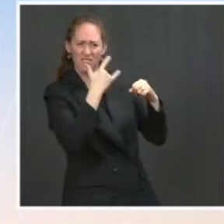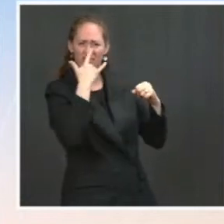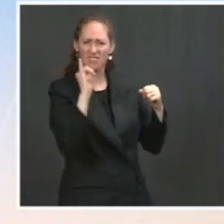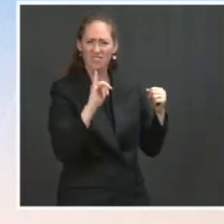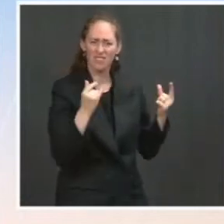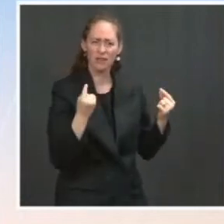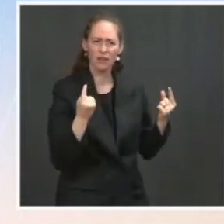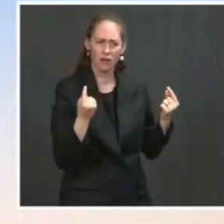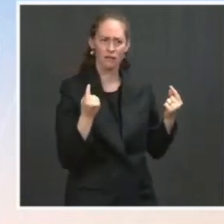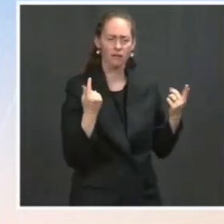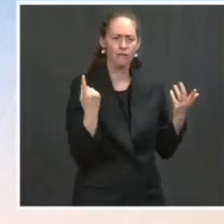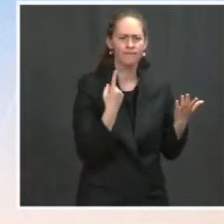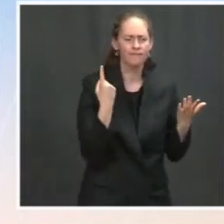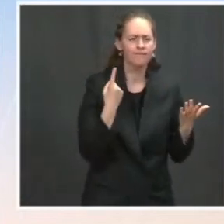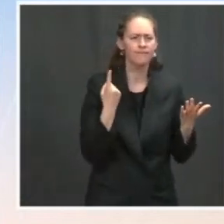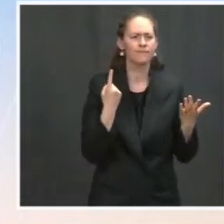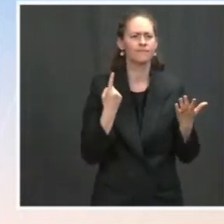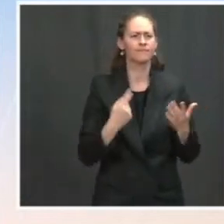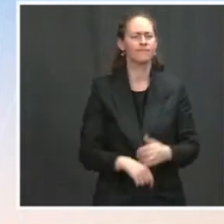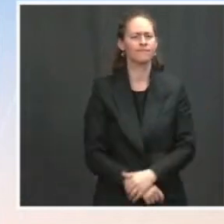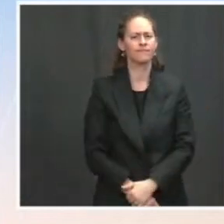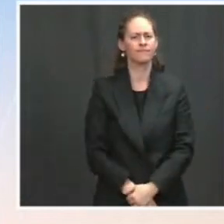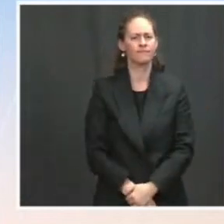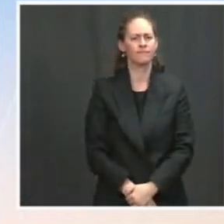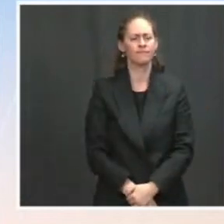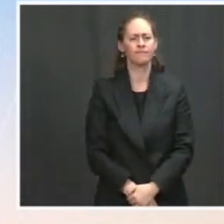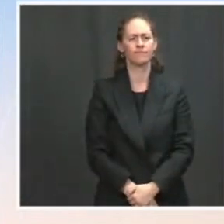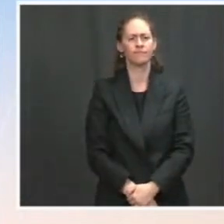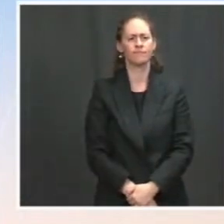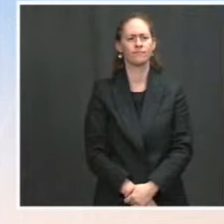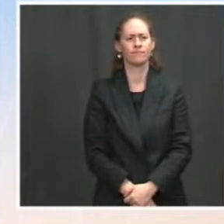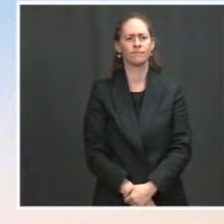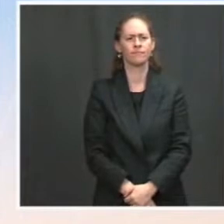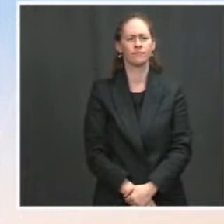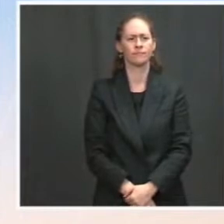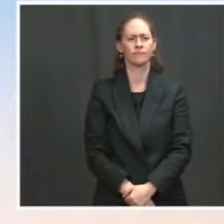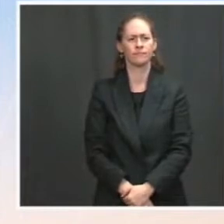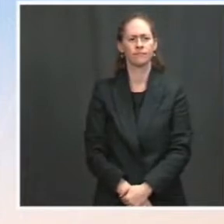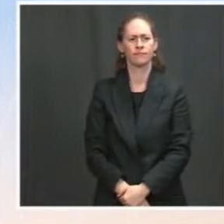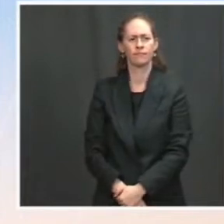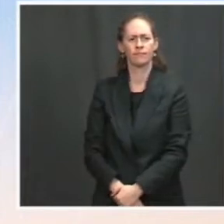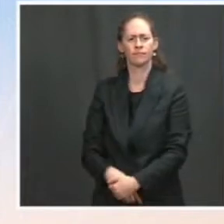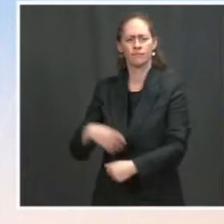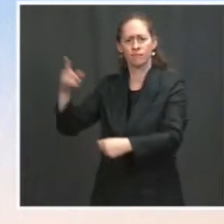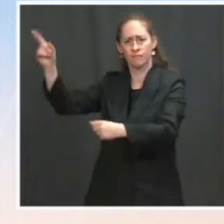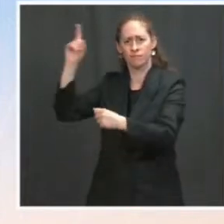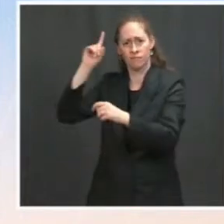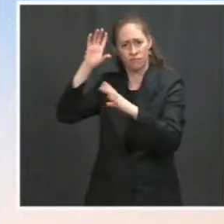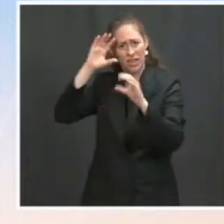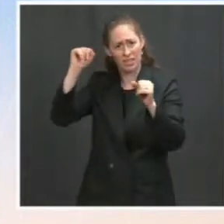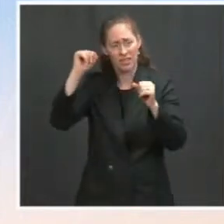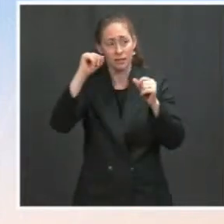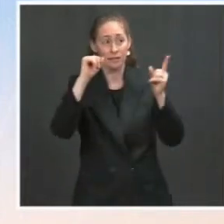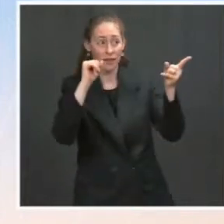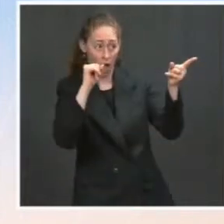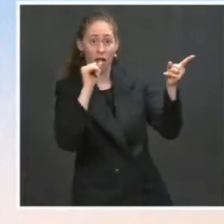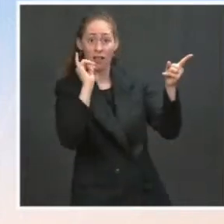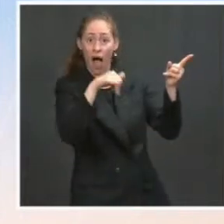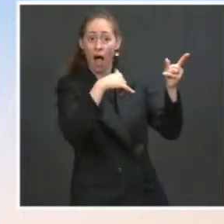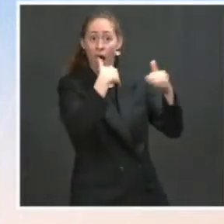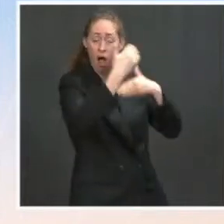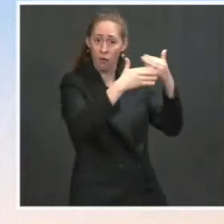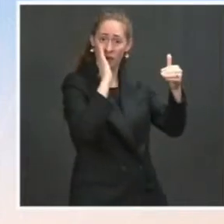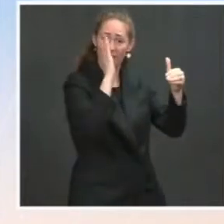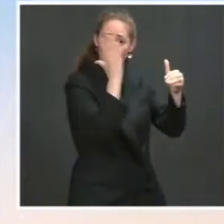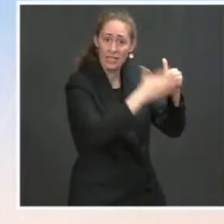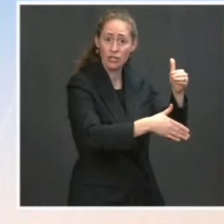to completing the project? I don't have anything to preview about a bilateral project or project